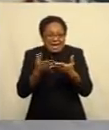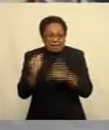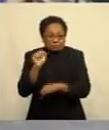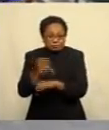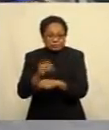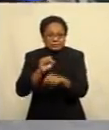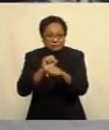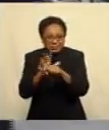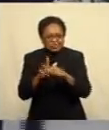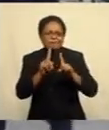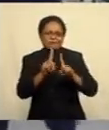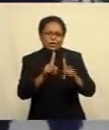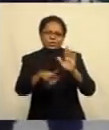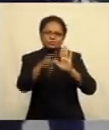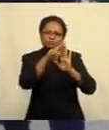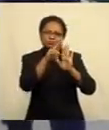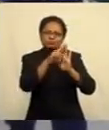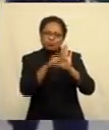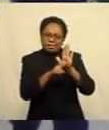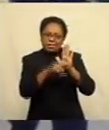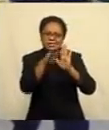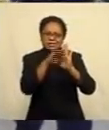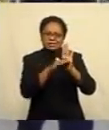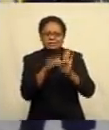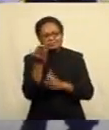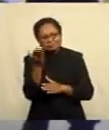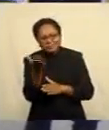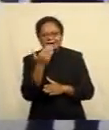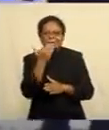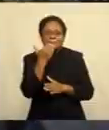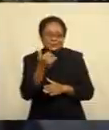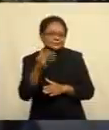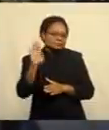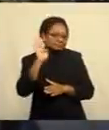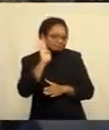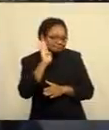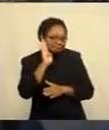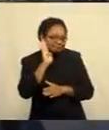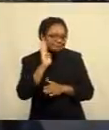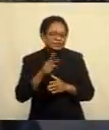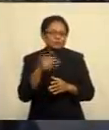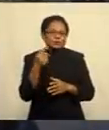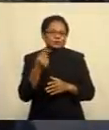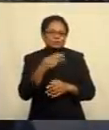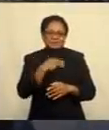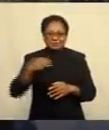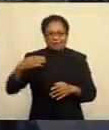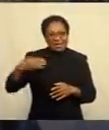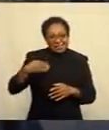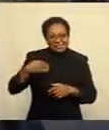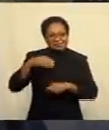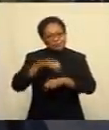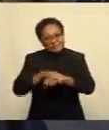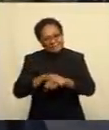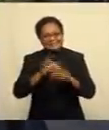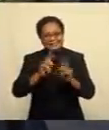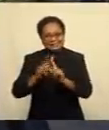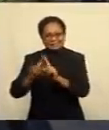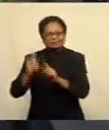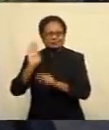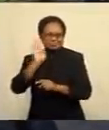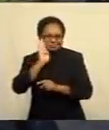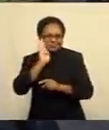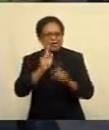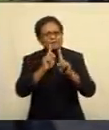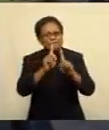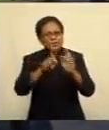guidelines. Asking everyone to cooperate with the authorities, with the